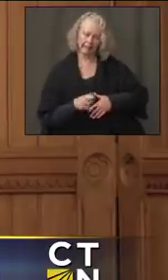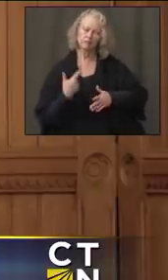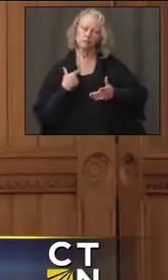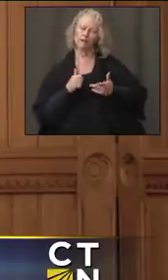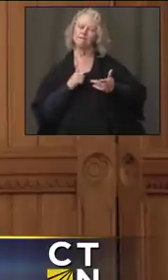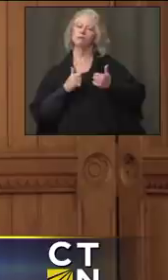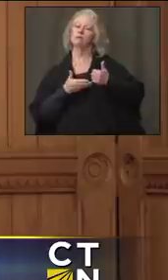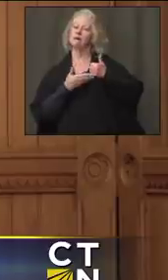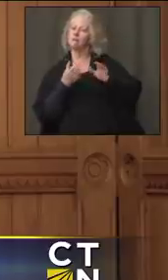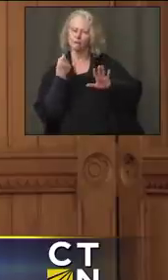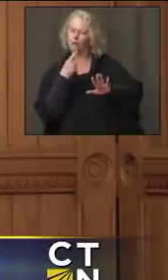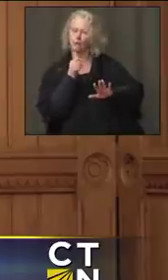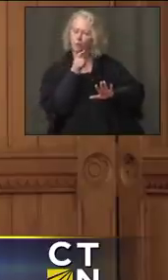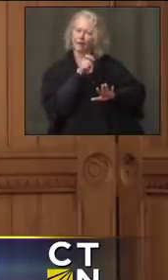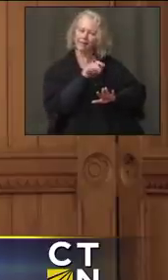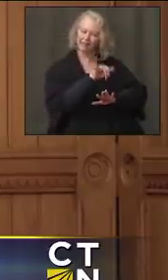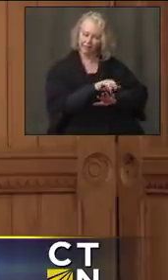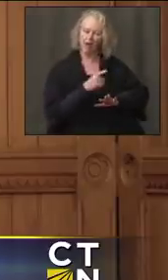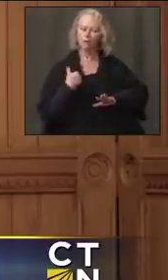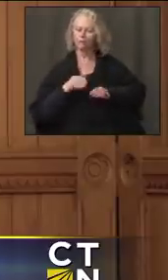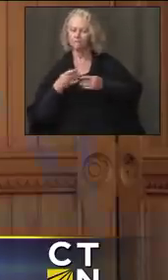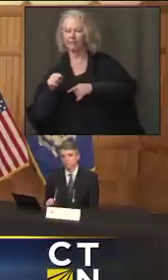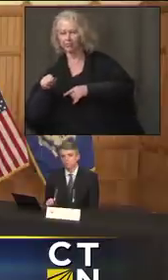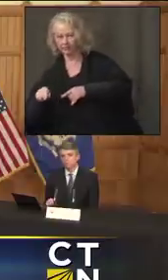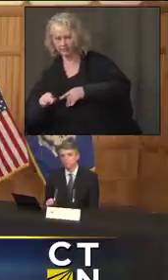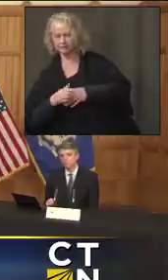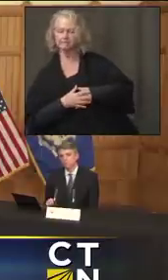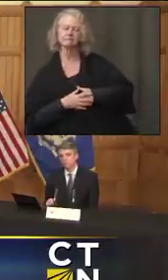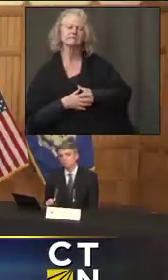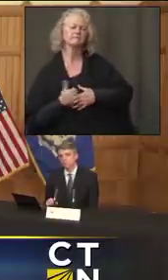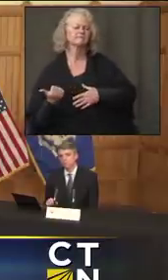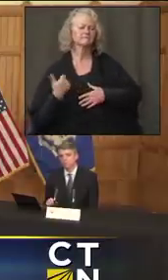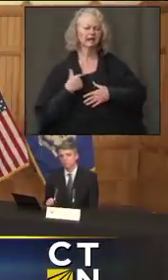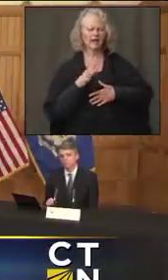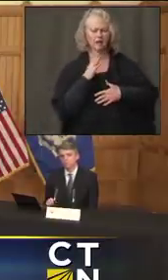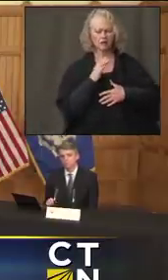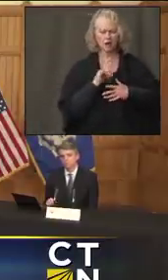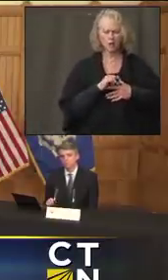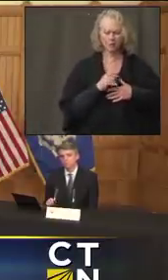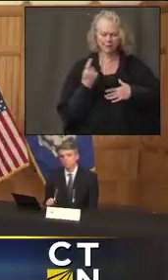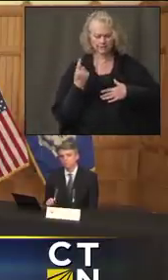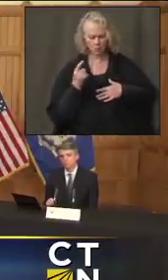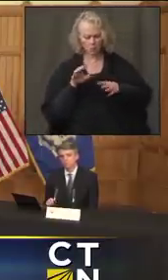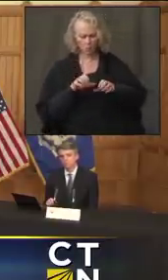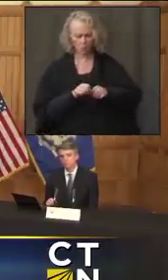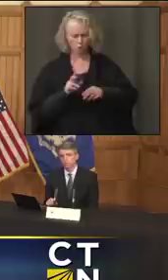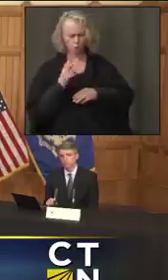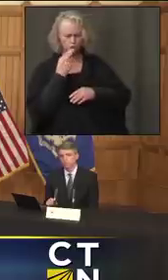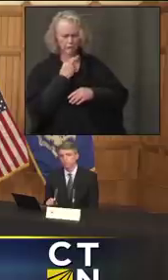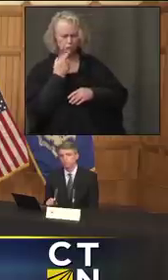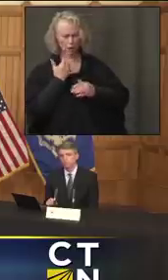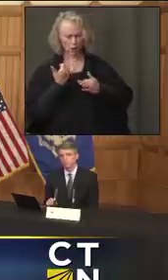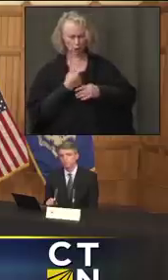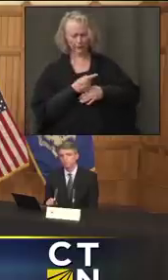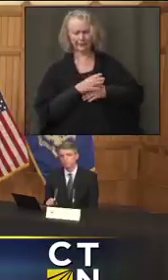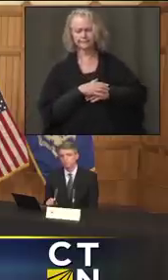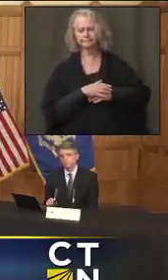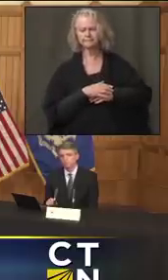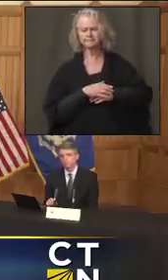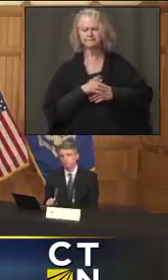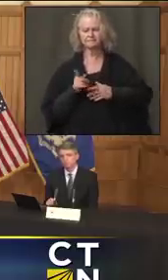around. Thanks. And Governor, I sat down with a restaurateur today who's deeply concerned